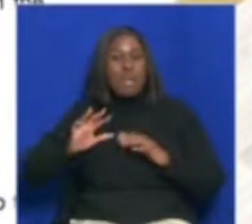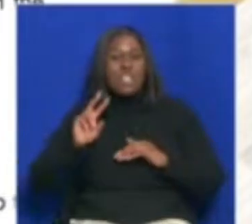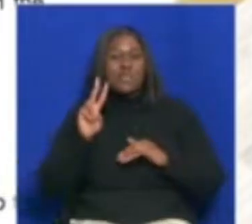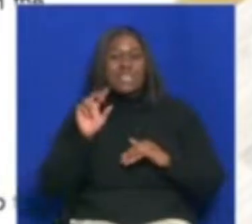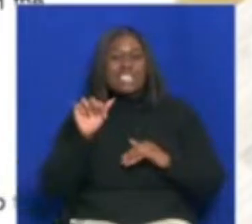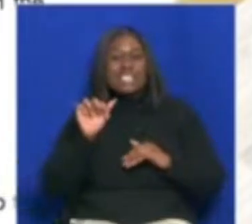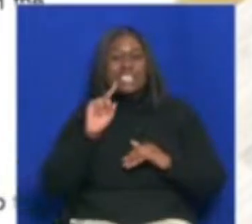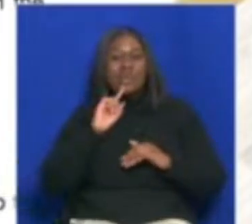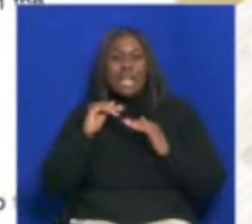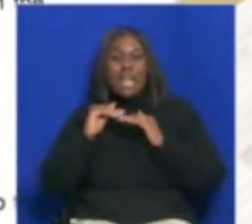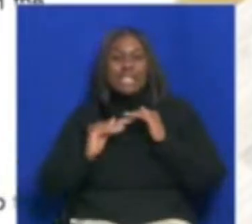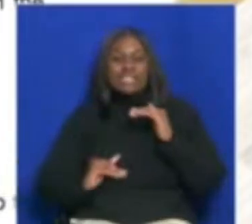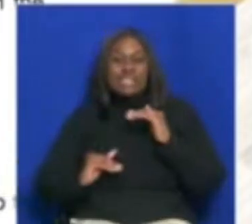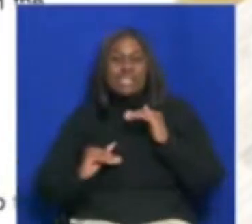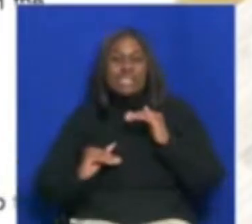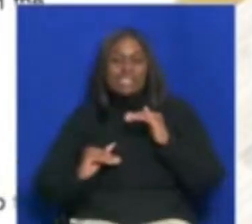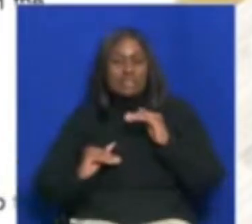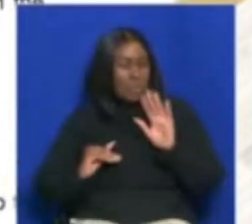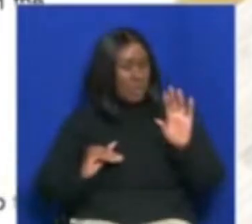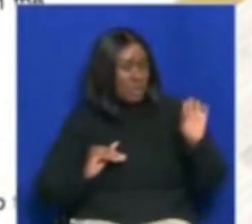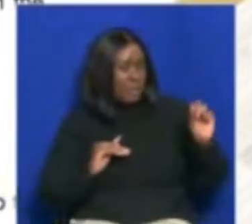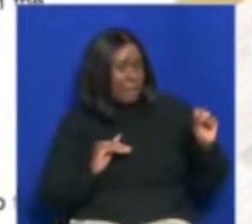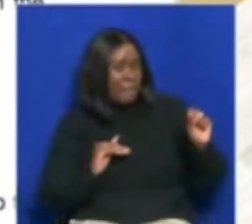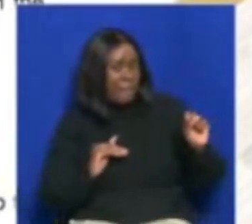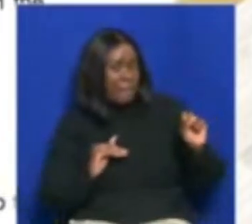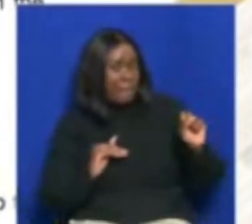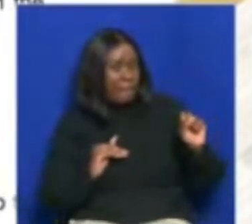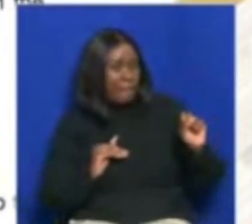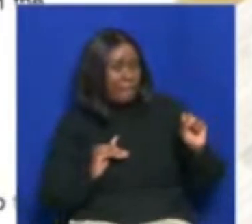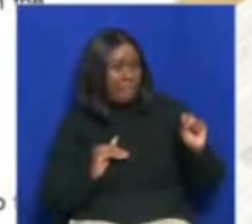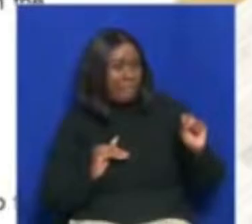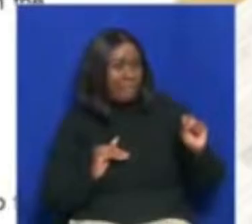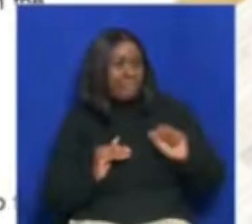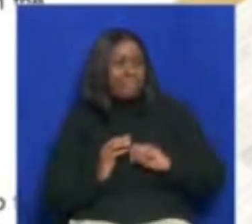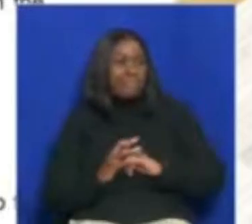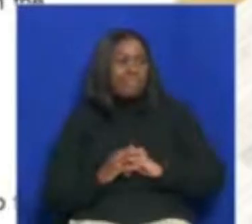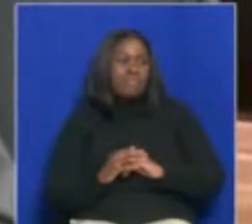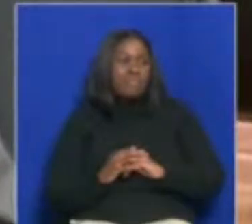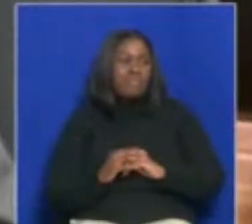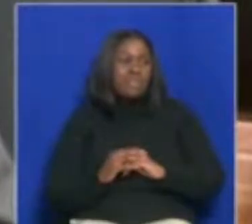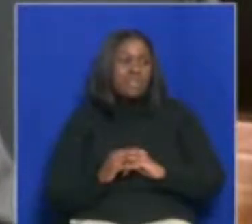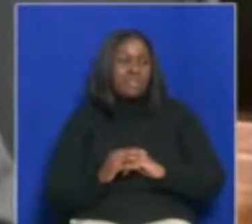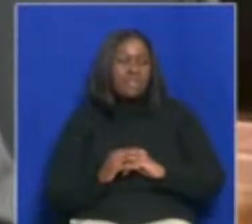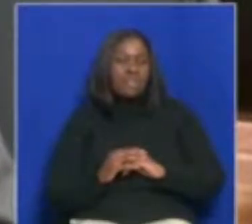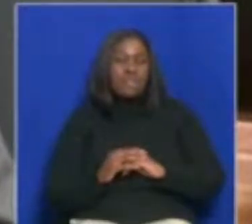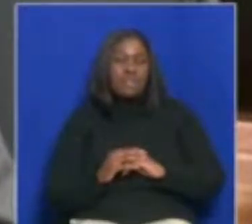I stop you there, and can we actually go to page